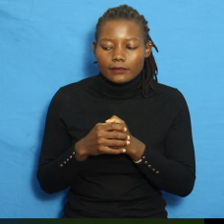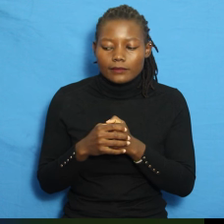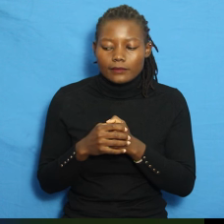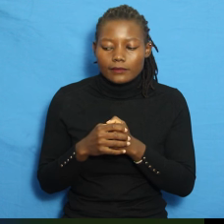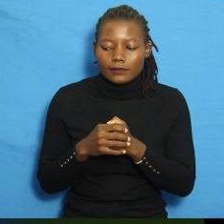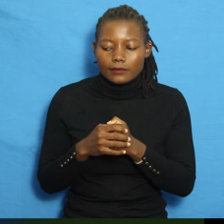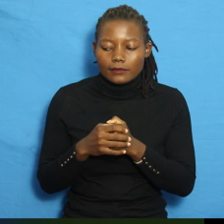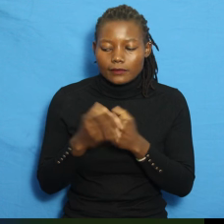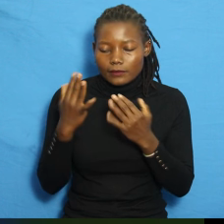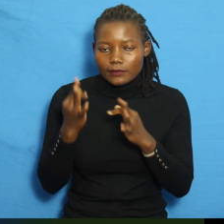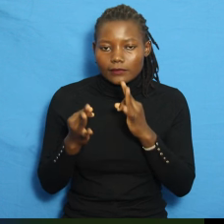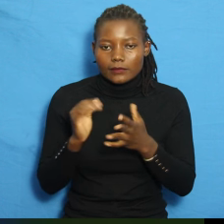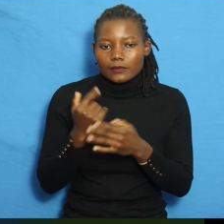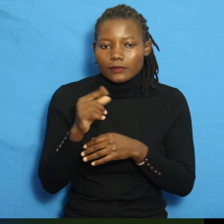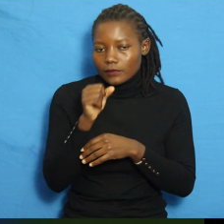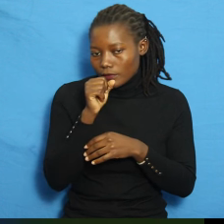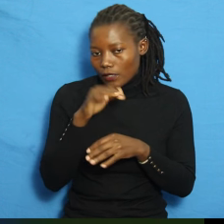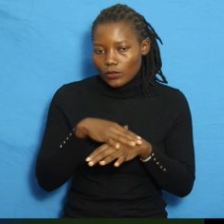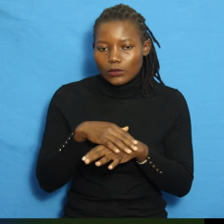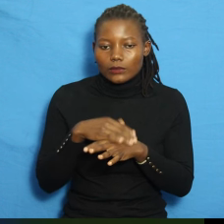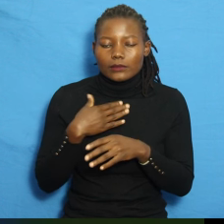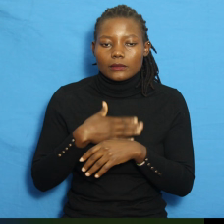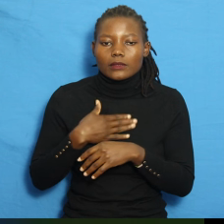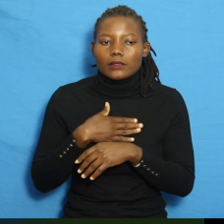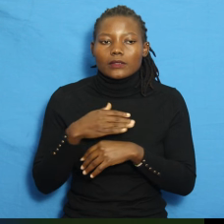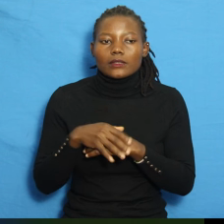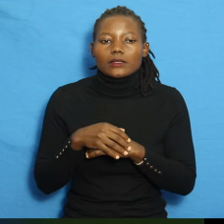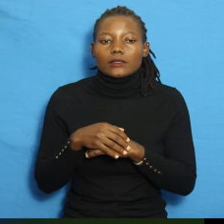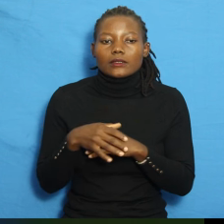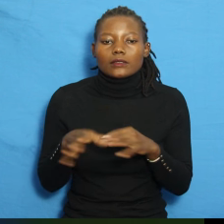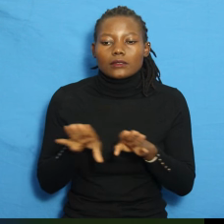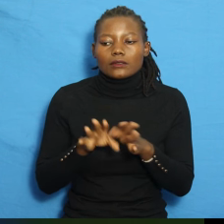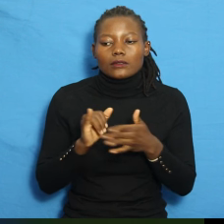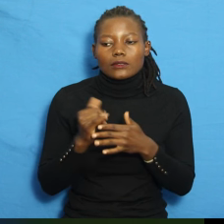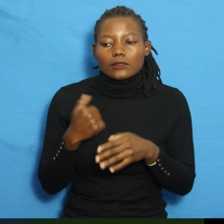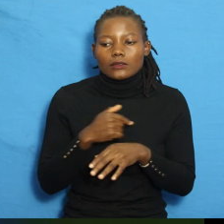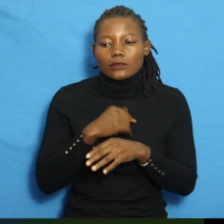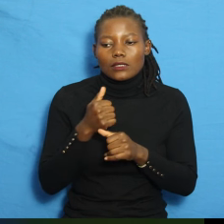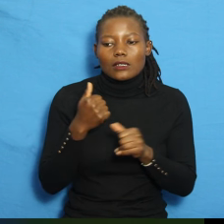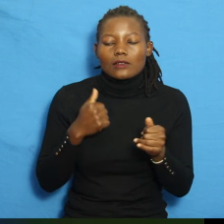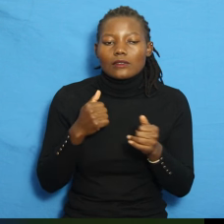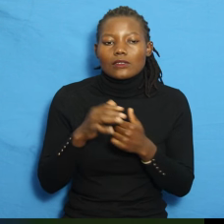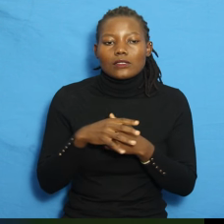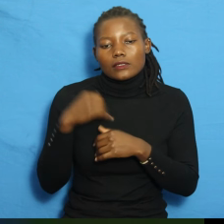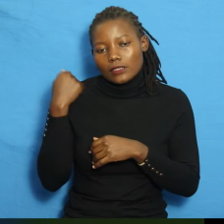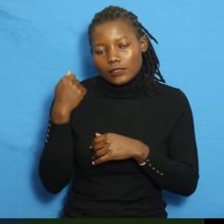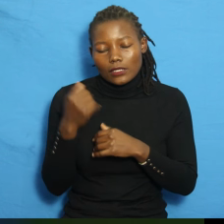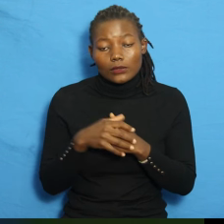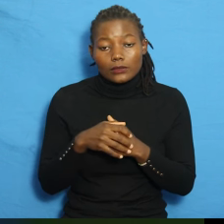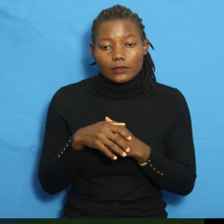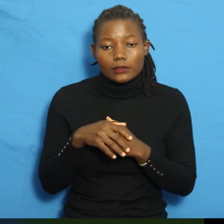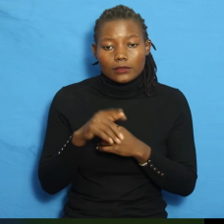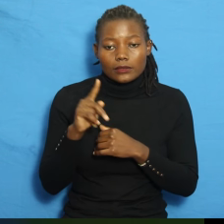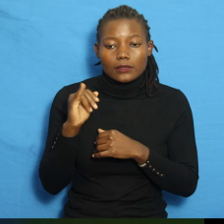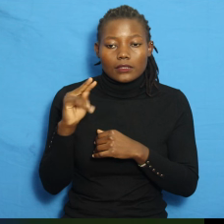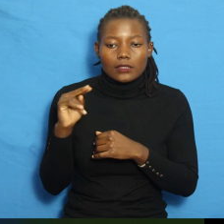somebody has the mic on, but please mute. Please mute so that we can get rid of that echo. So